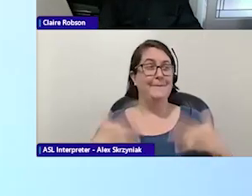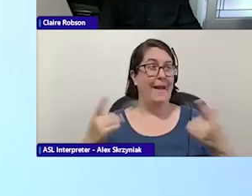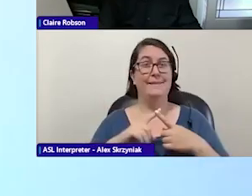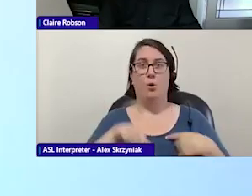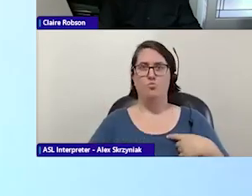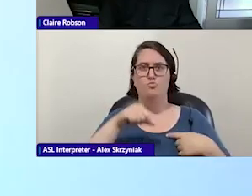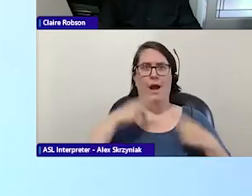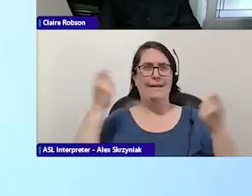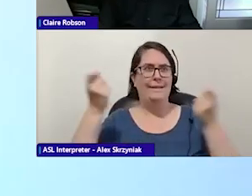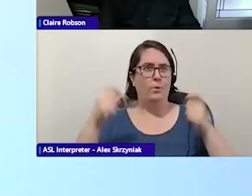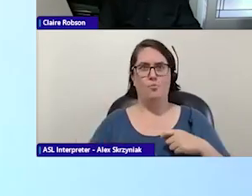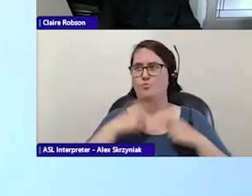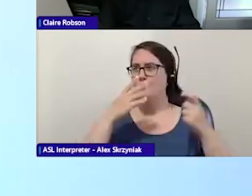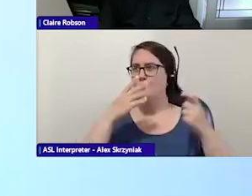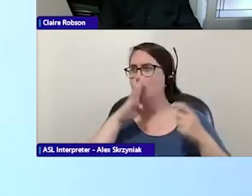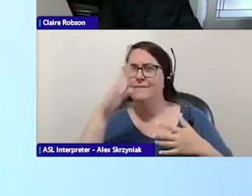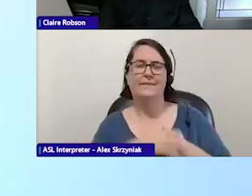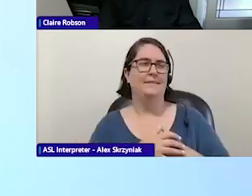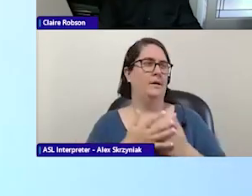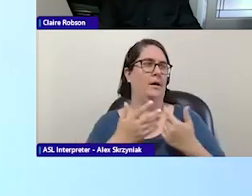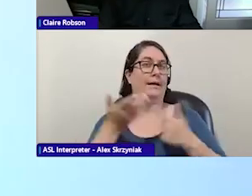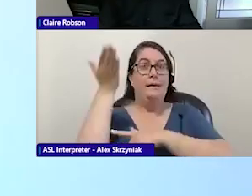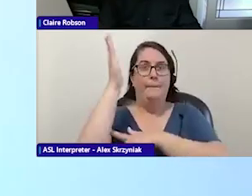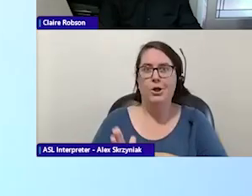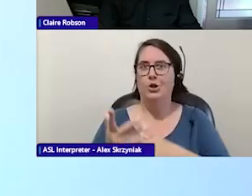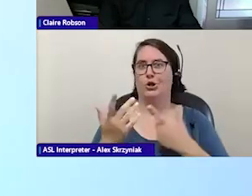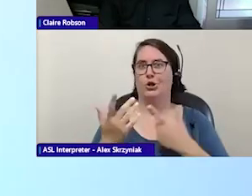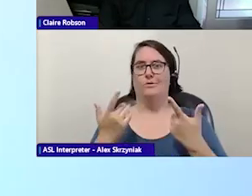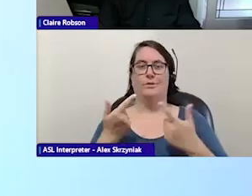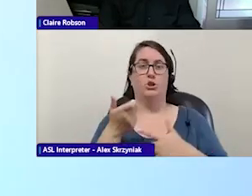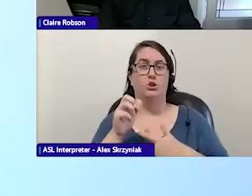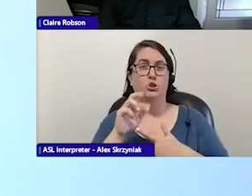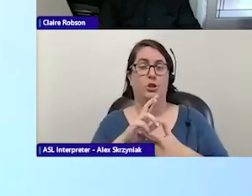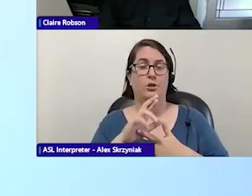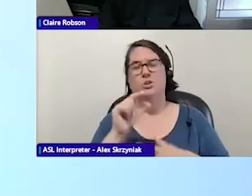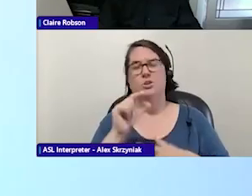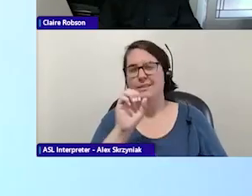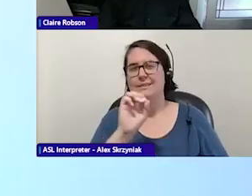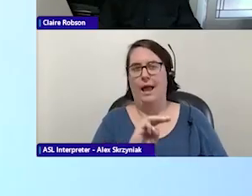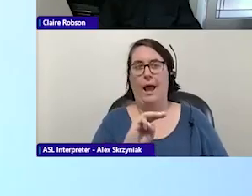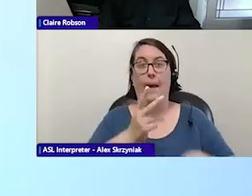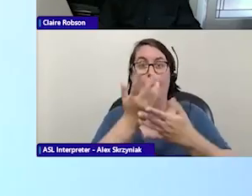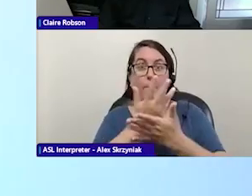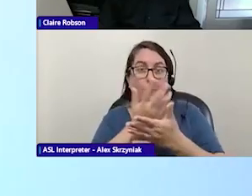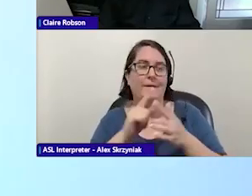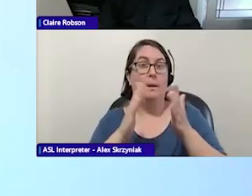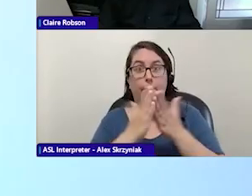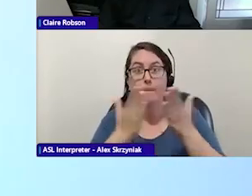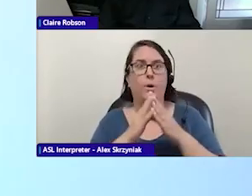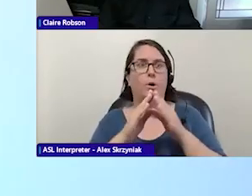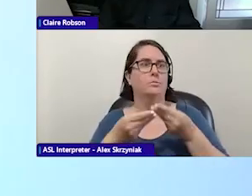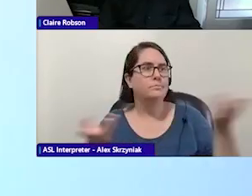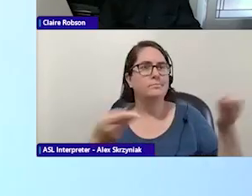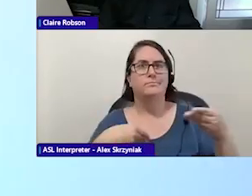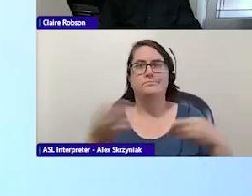breakfast, speakers, gender and sexual minority films, books,